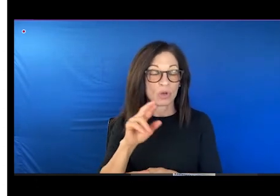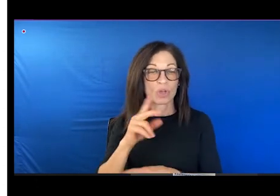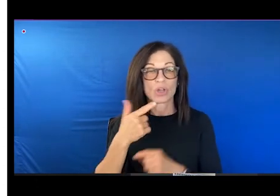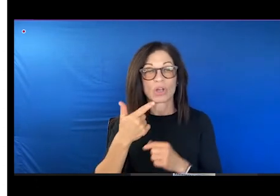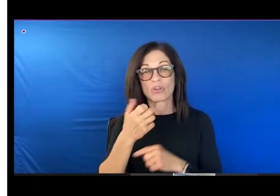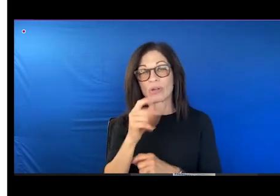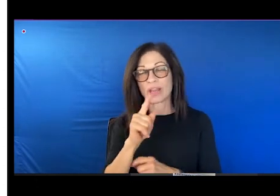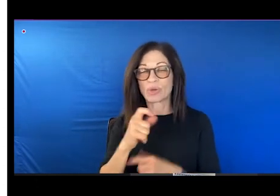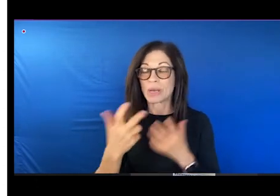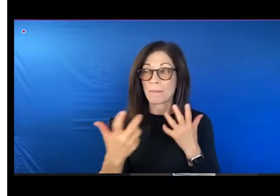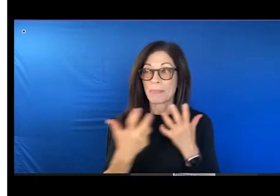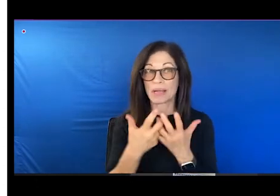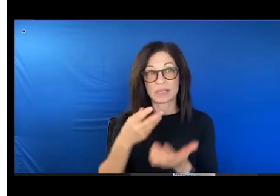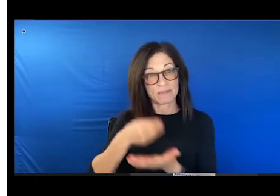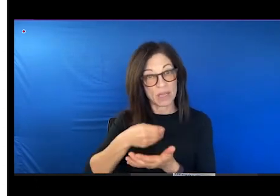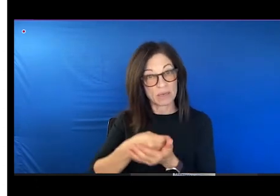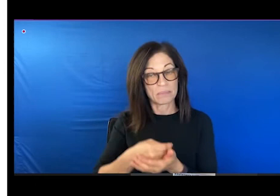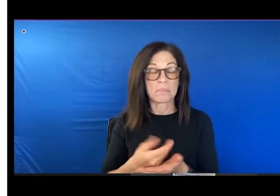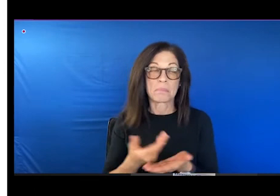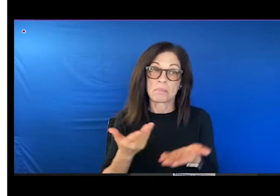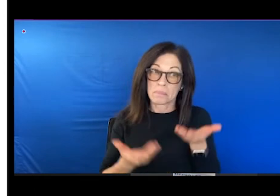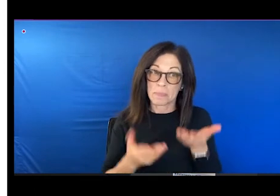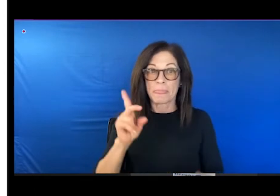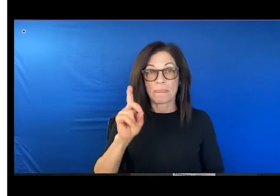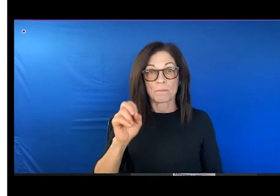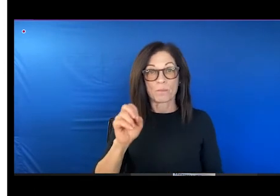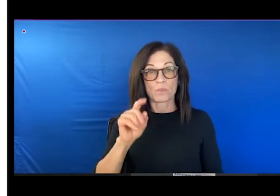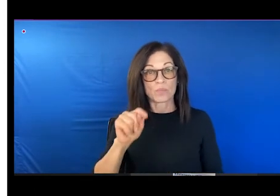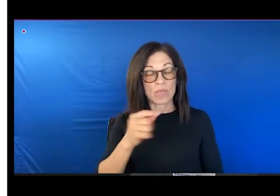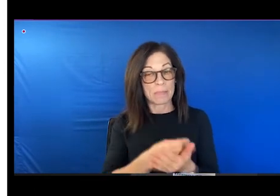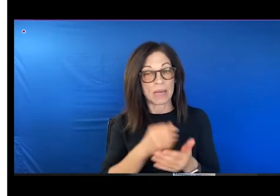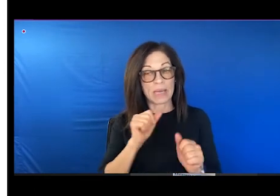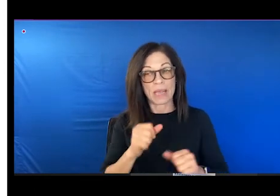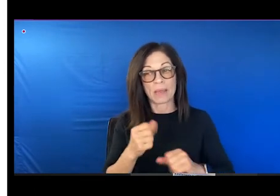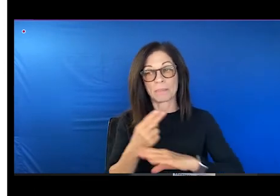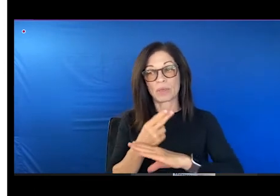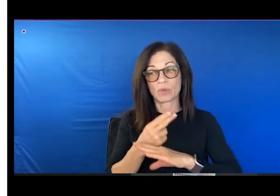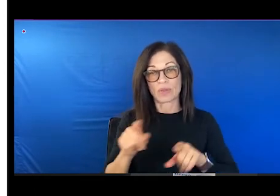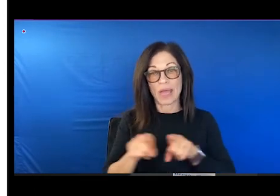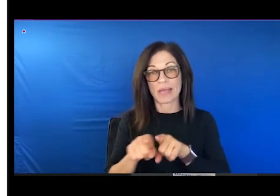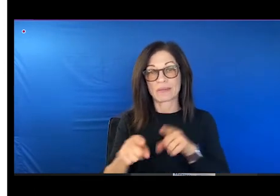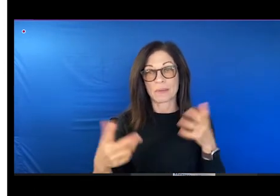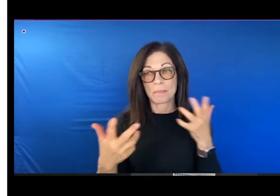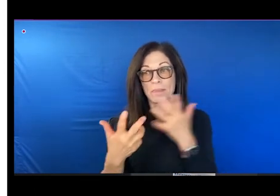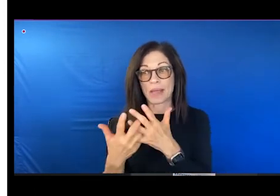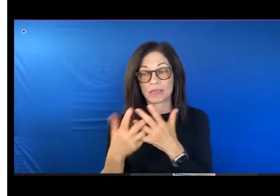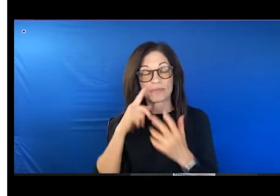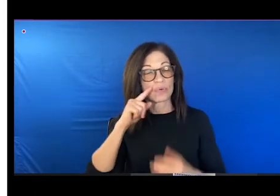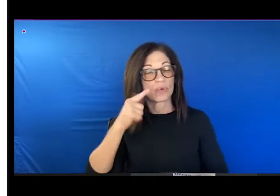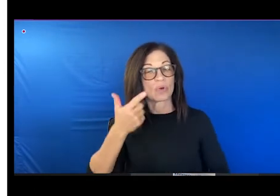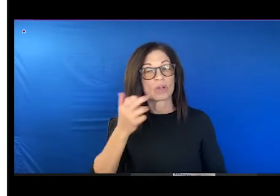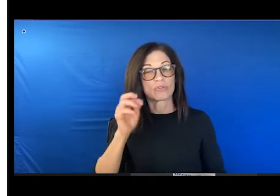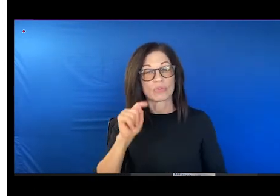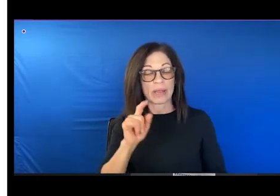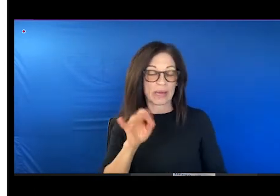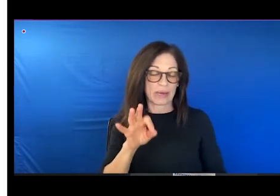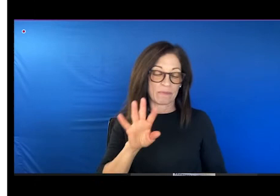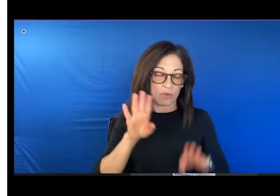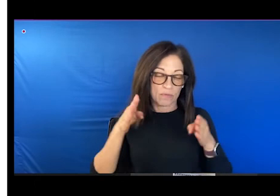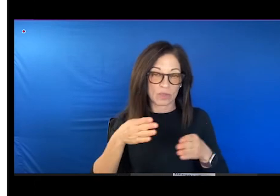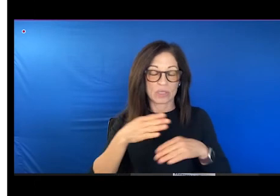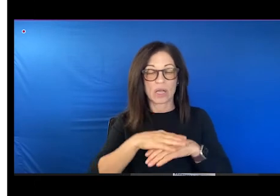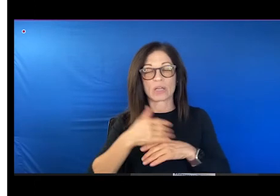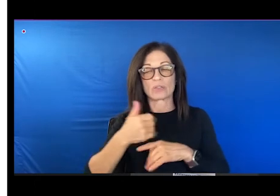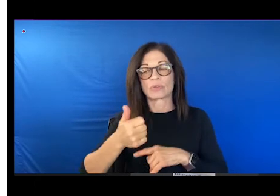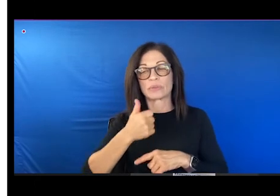there's a matching fund needed, potentially DOT monies can be used as a match for that grant